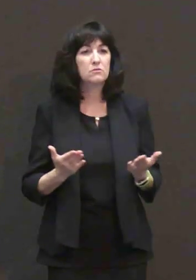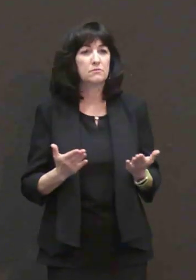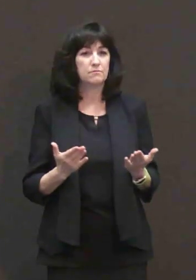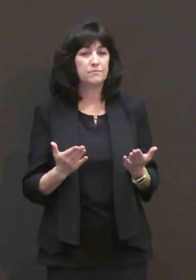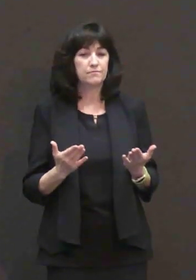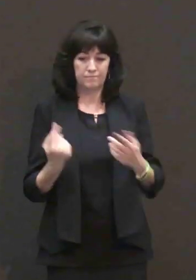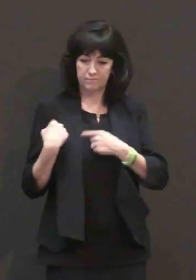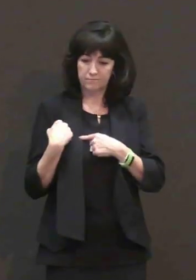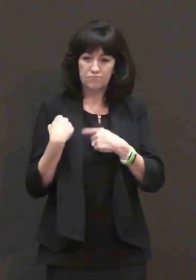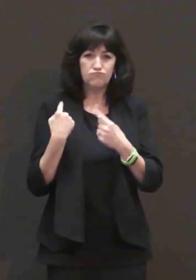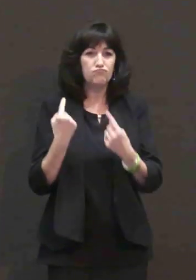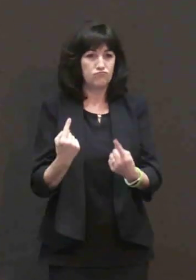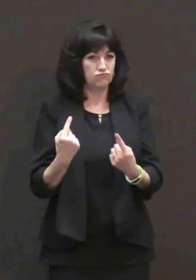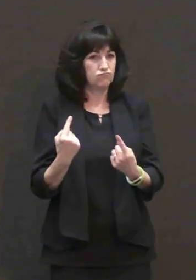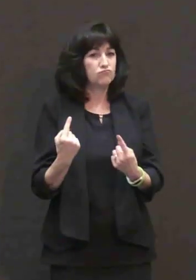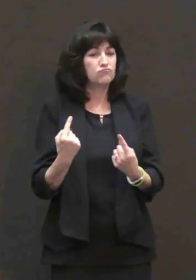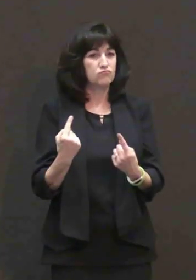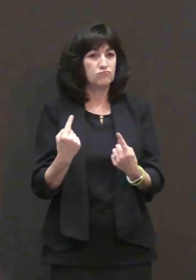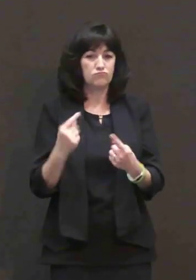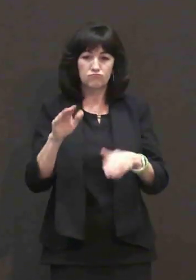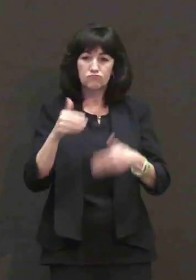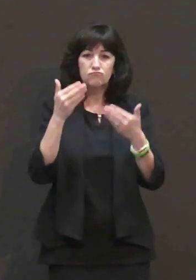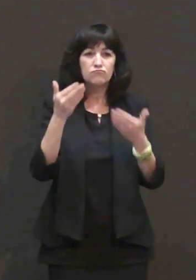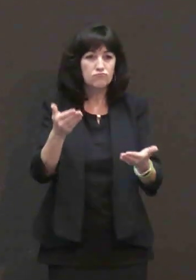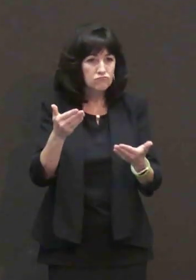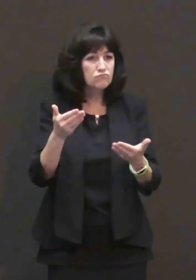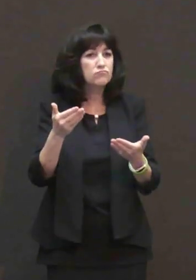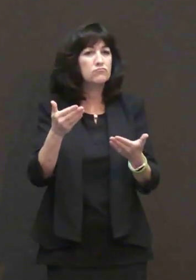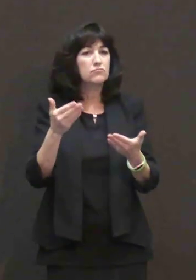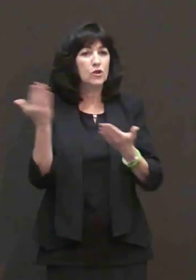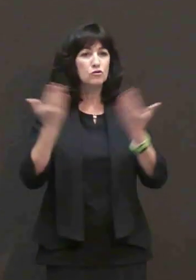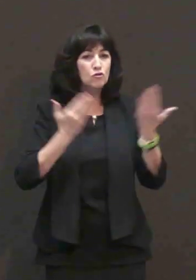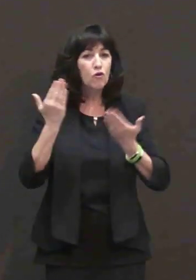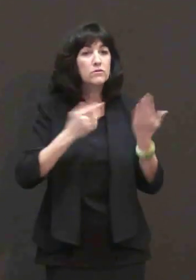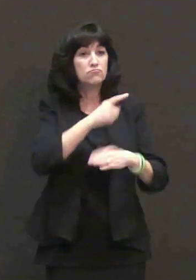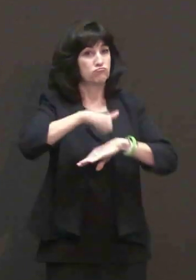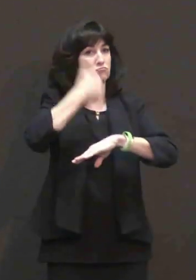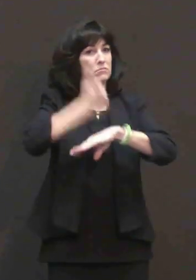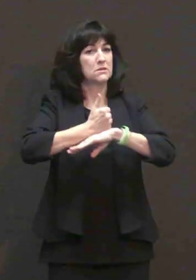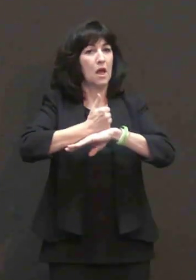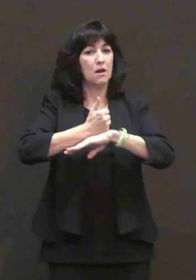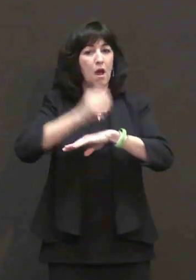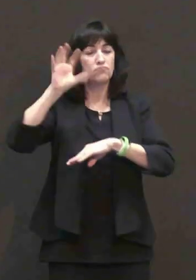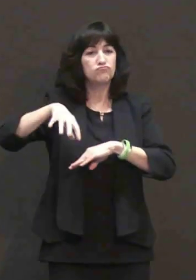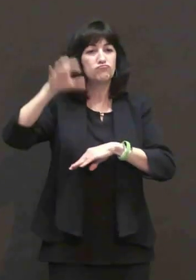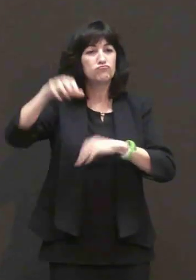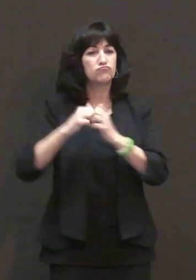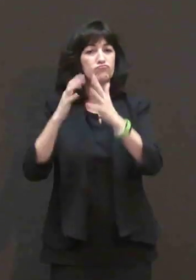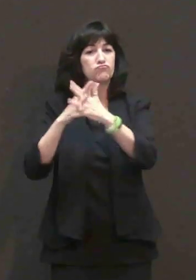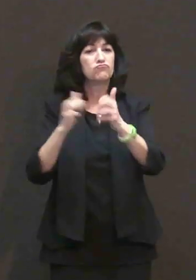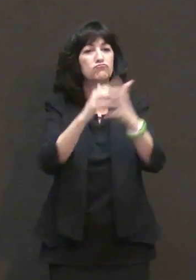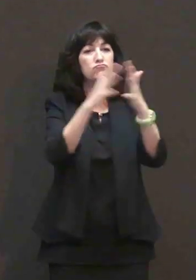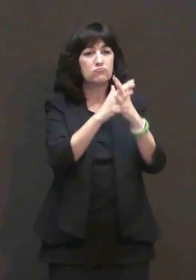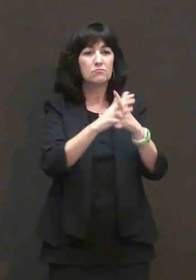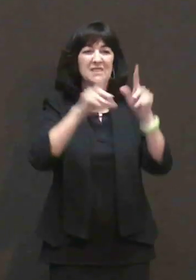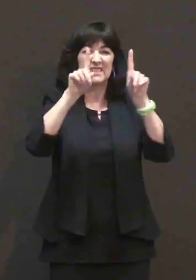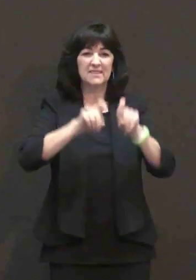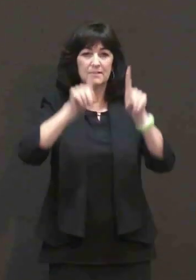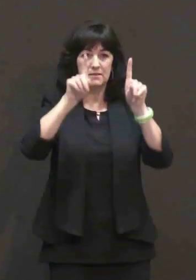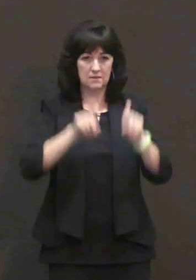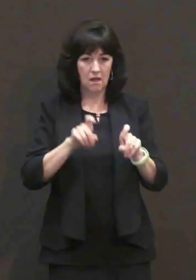few weeks and have testing sites throughout the state, which has